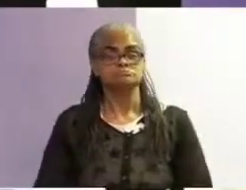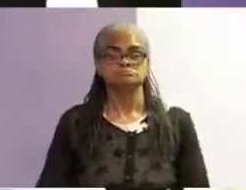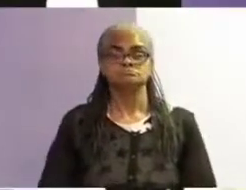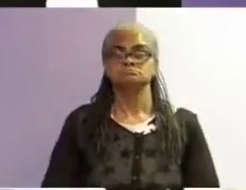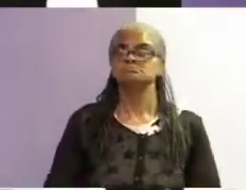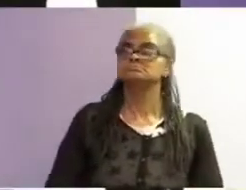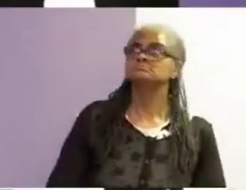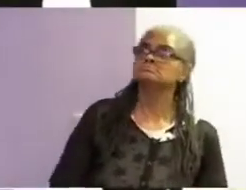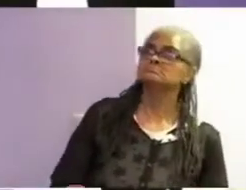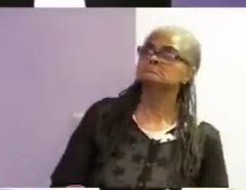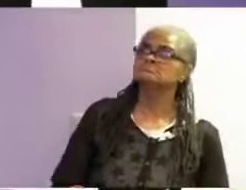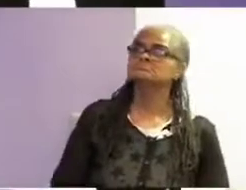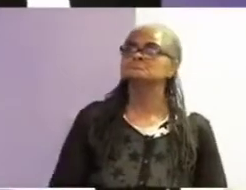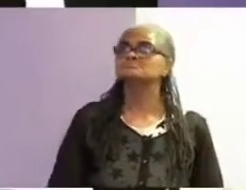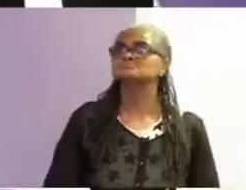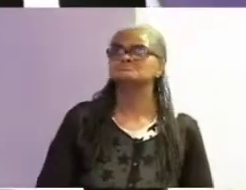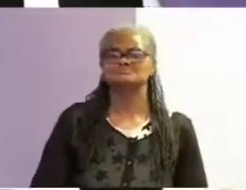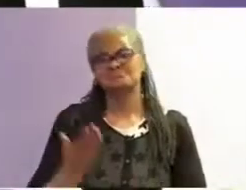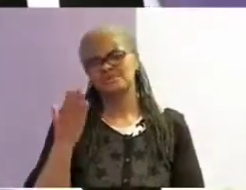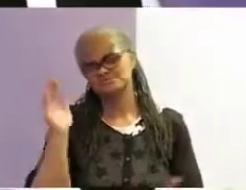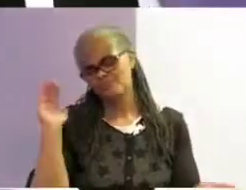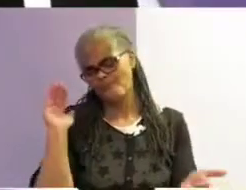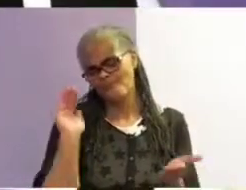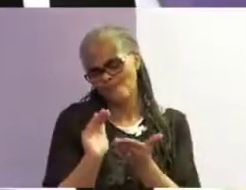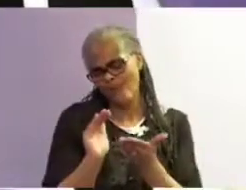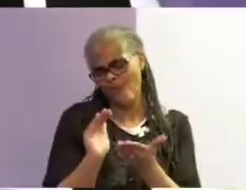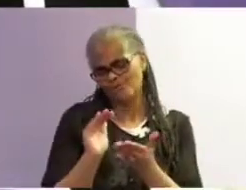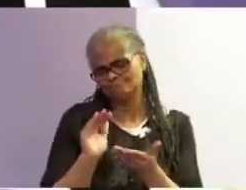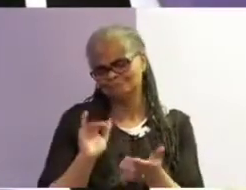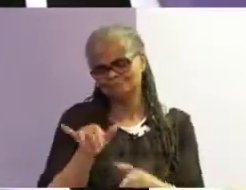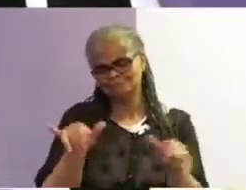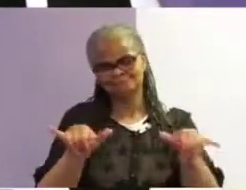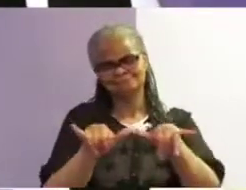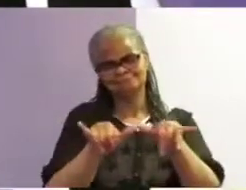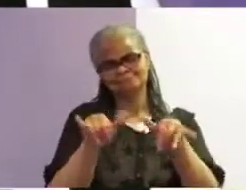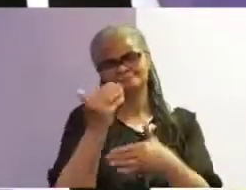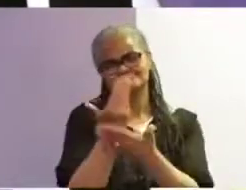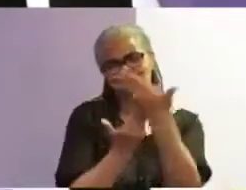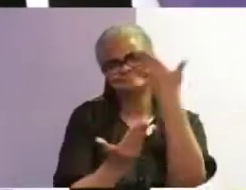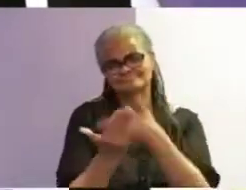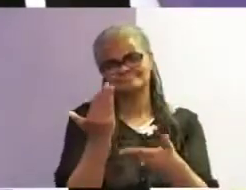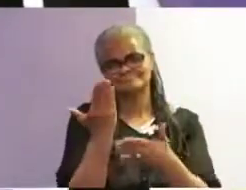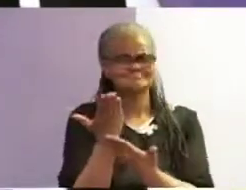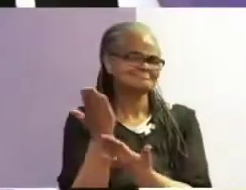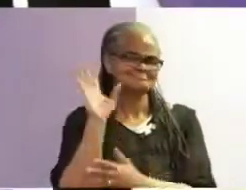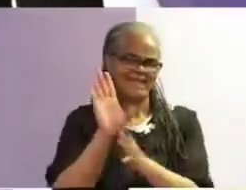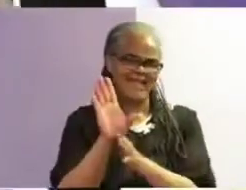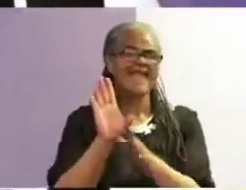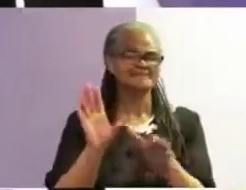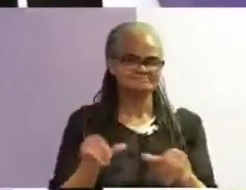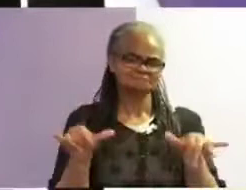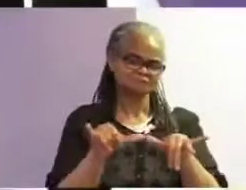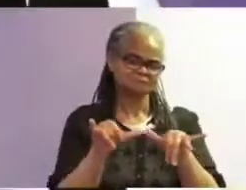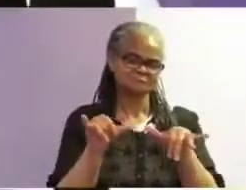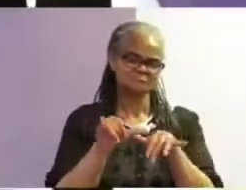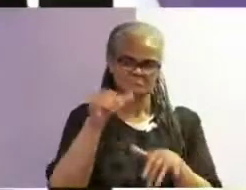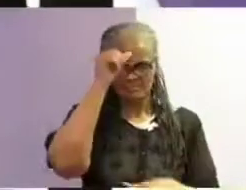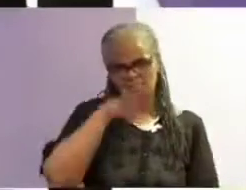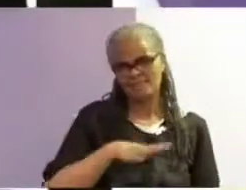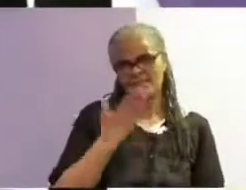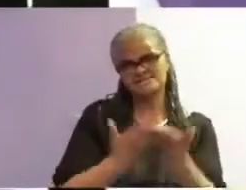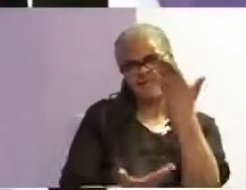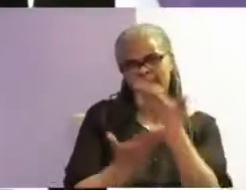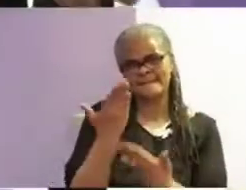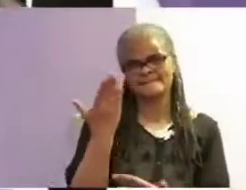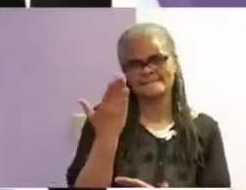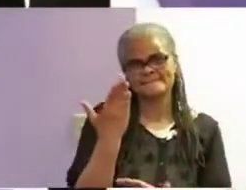Size of a man's hand. And the Bible talks about the dynamics of what happened. And they got down and it started